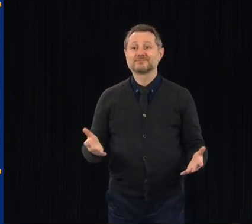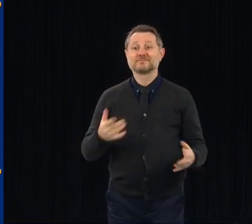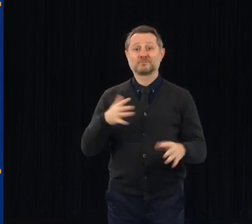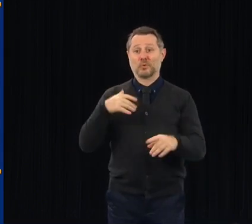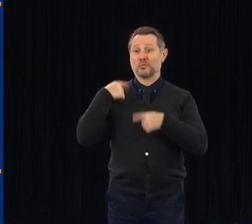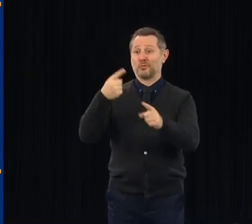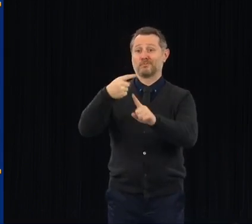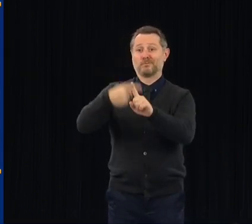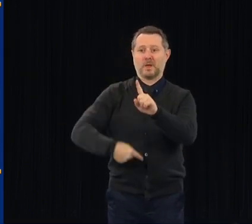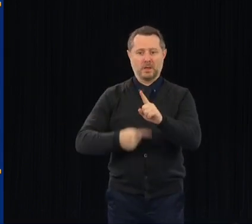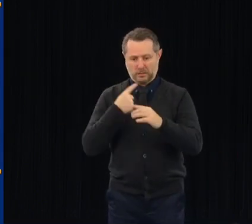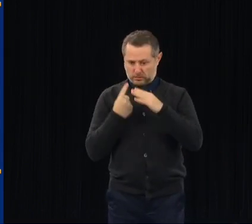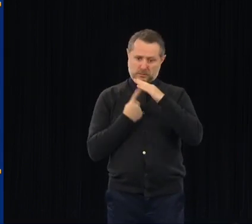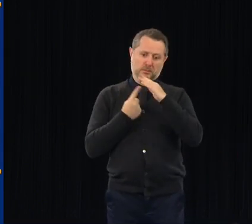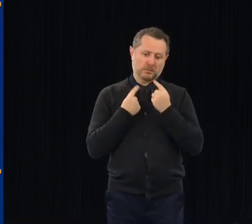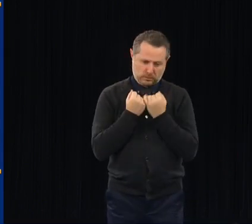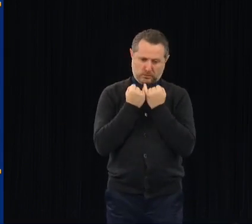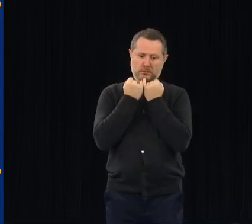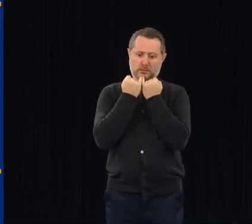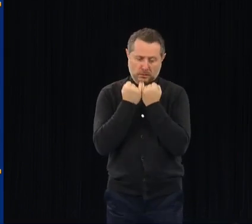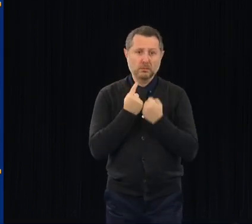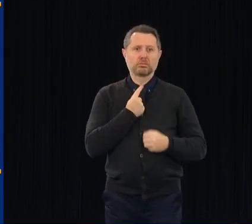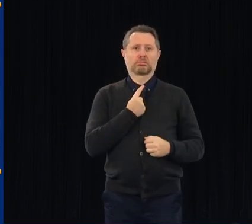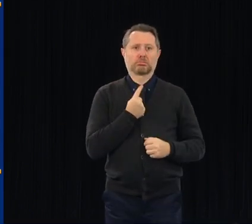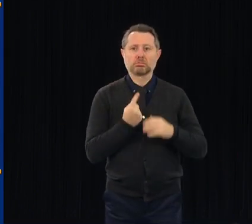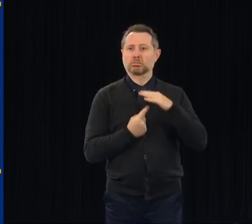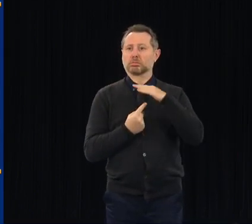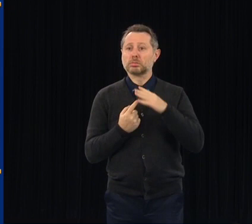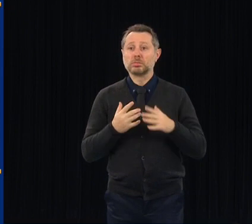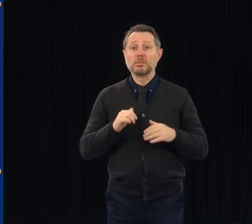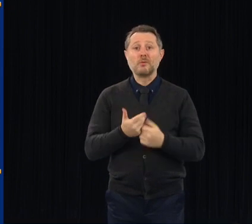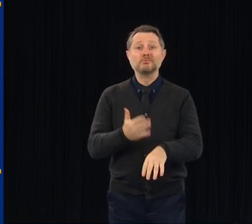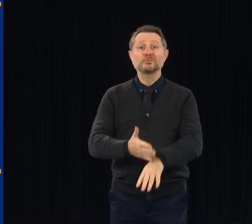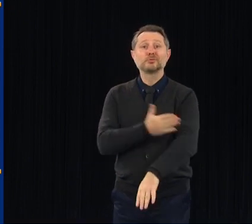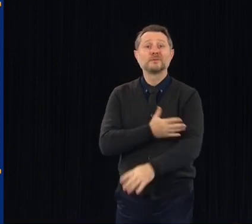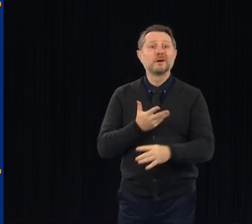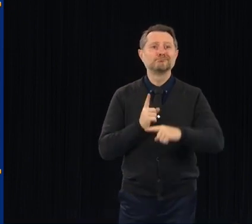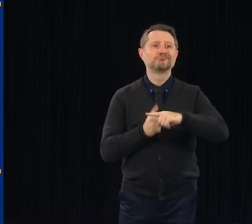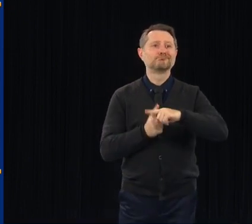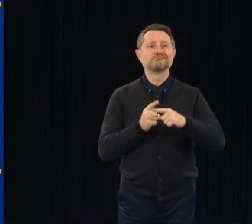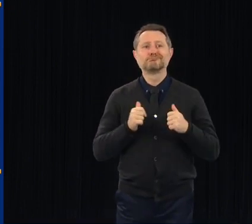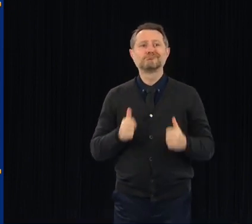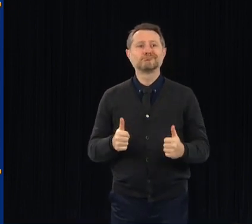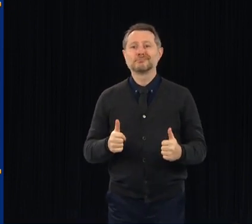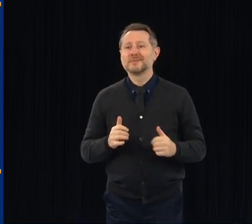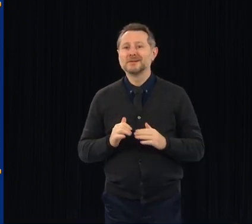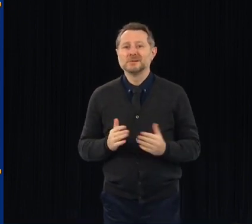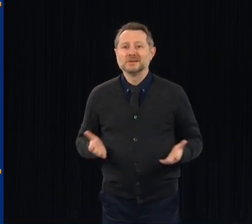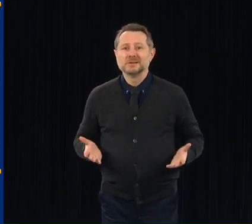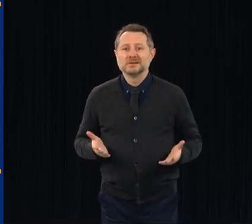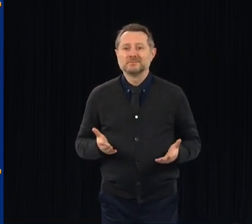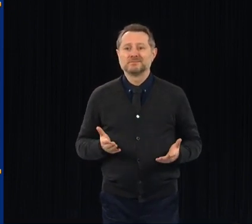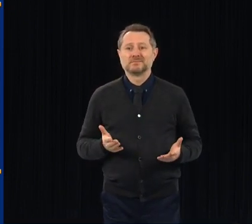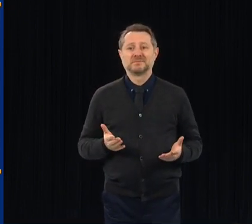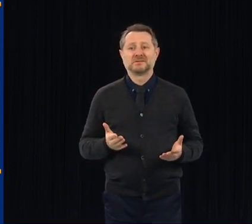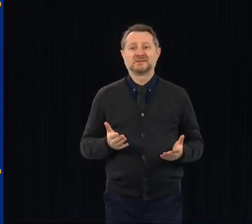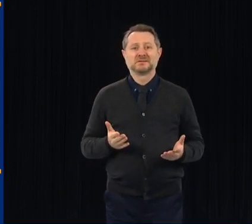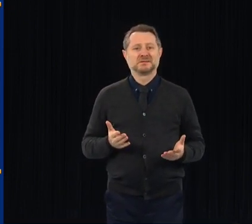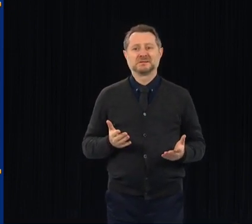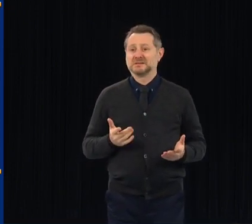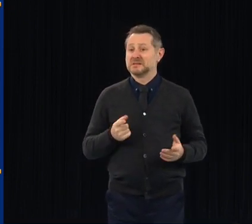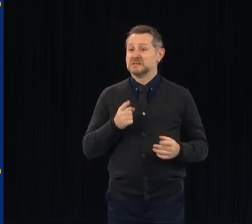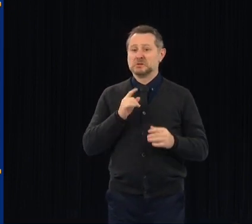it's been a long month. Positive interventions for cabin fever. I'm going to take up running